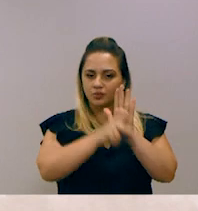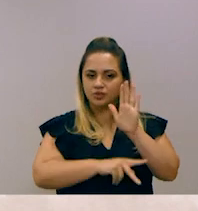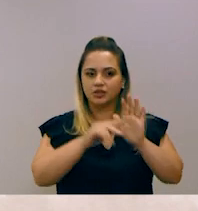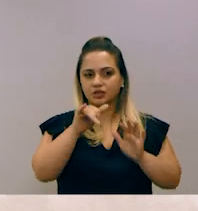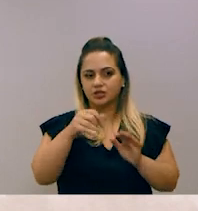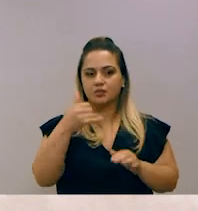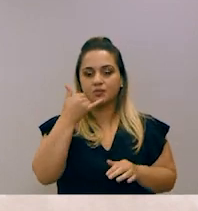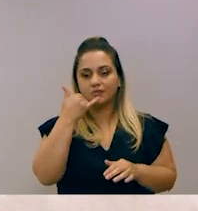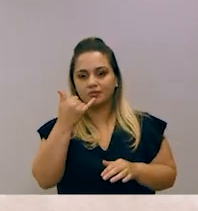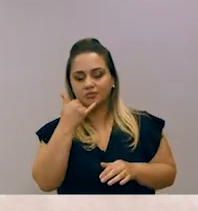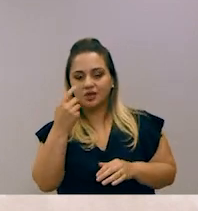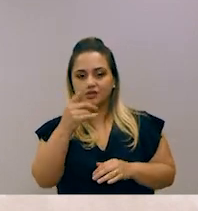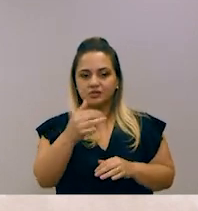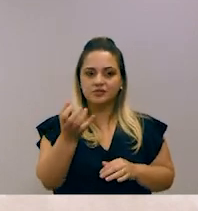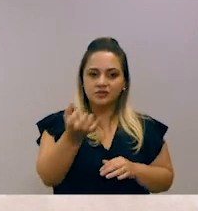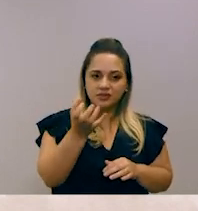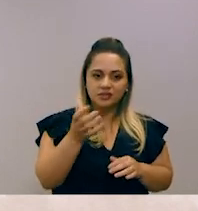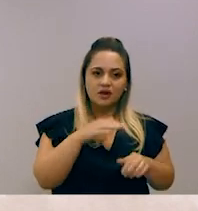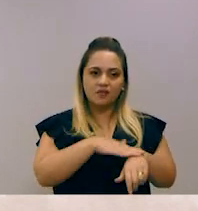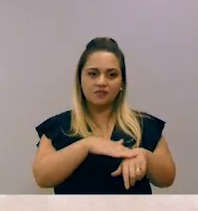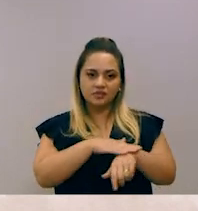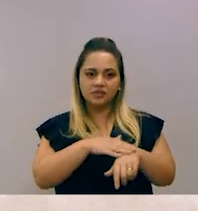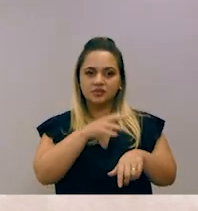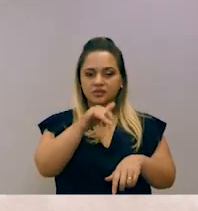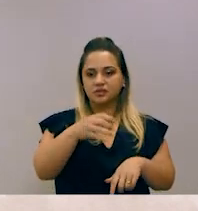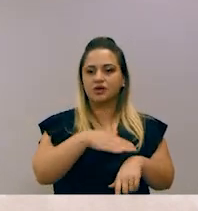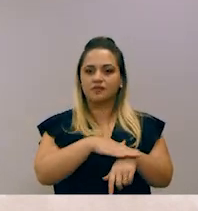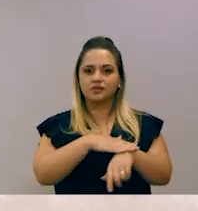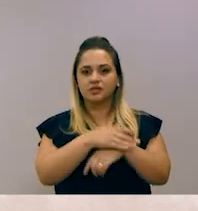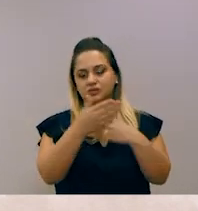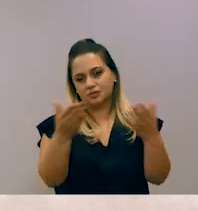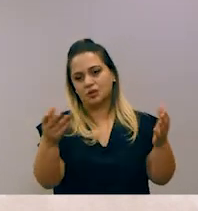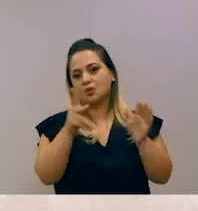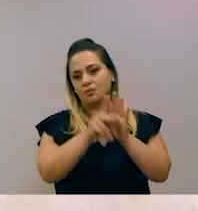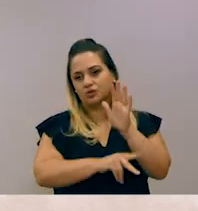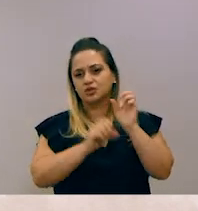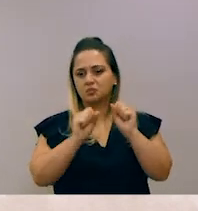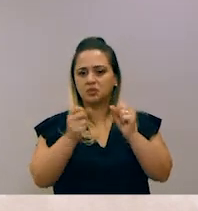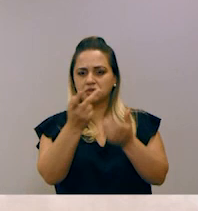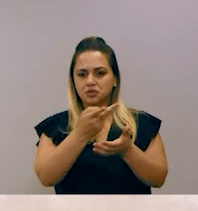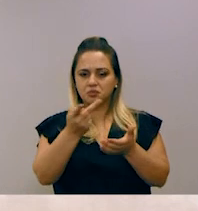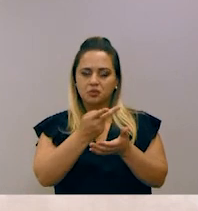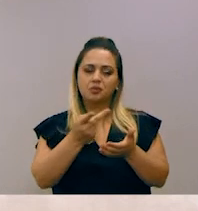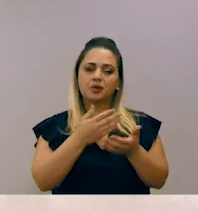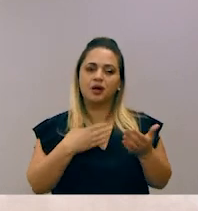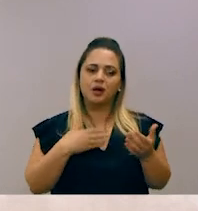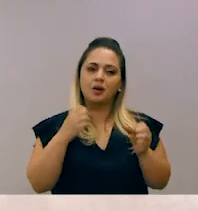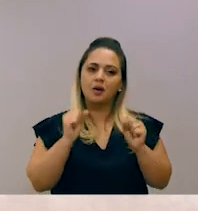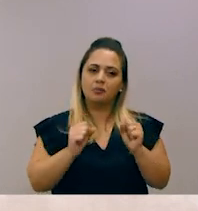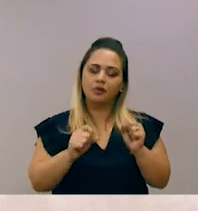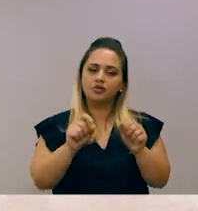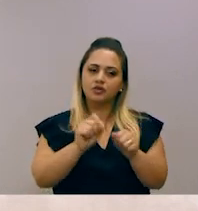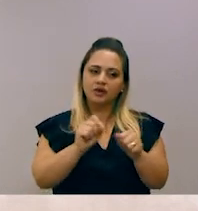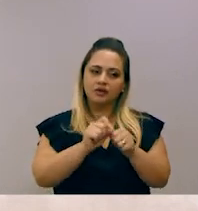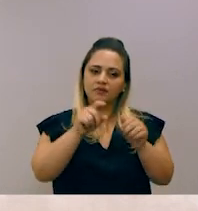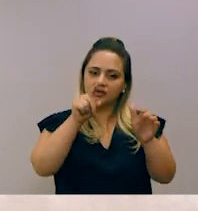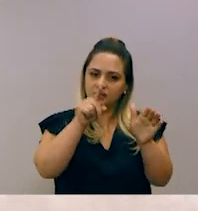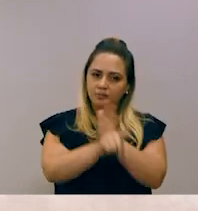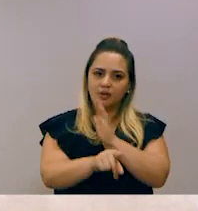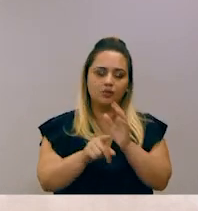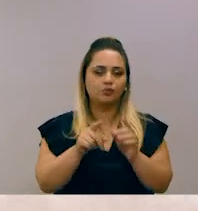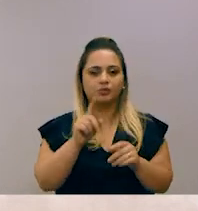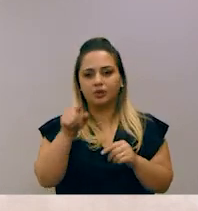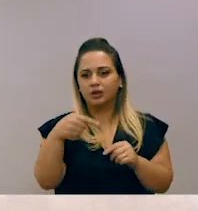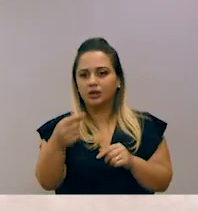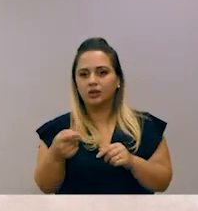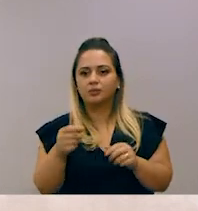here my Public Defender's Office. And if you are in doubt about anything, if you have questions, send me an email, get in touch